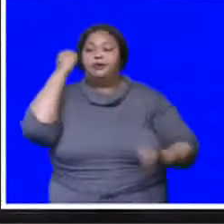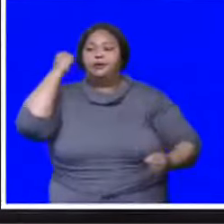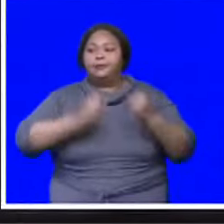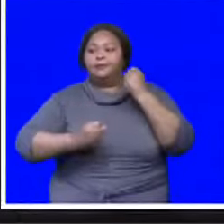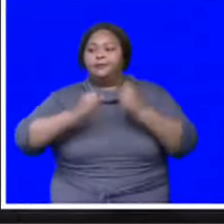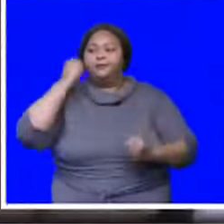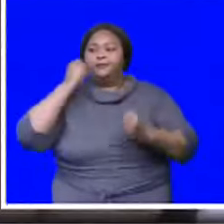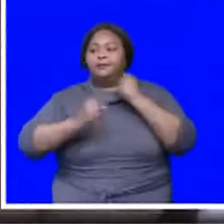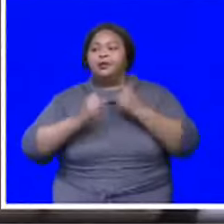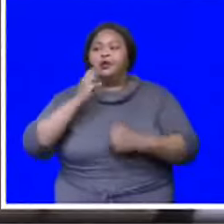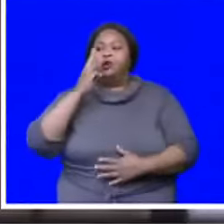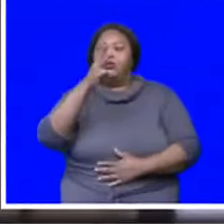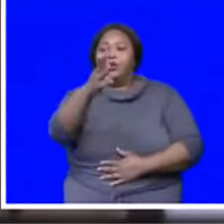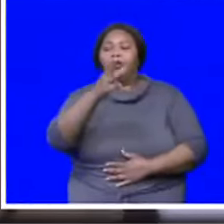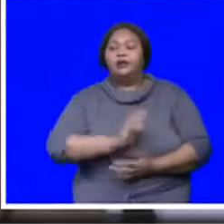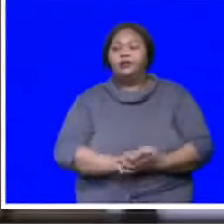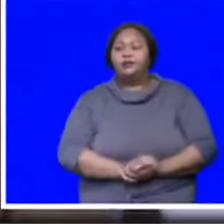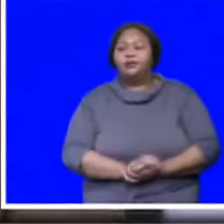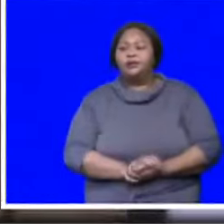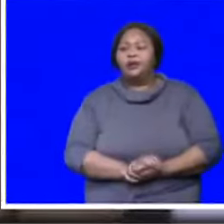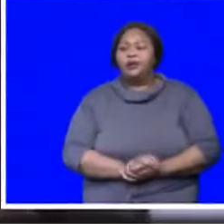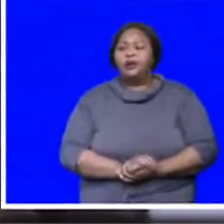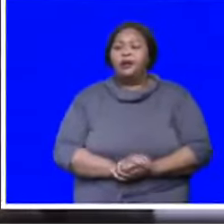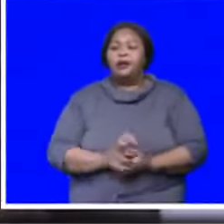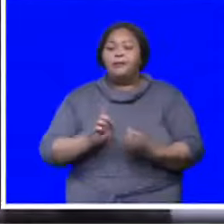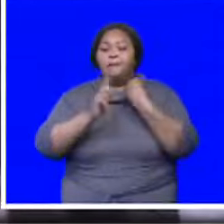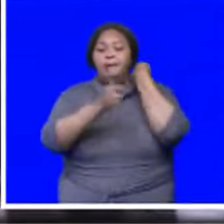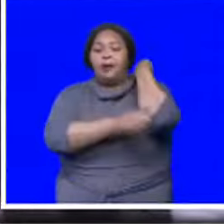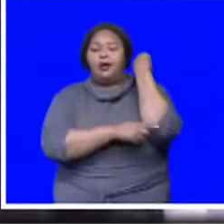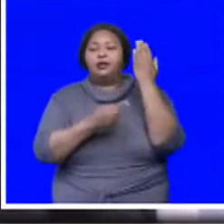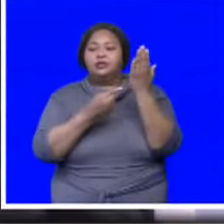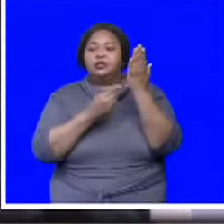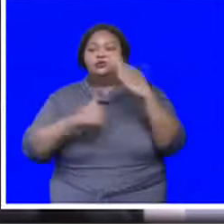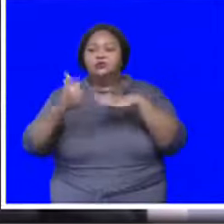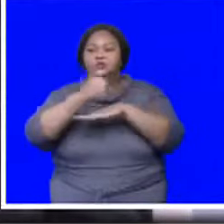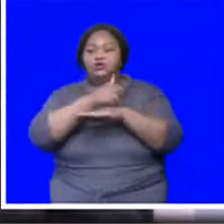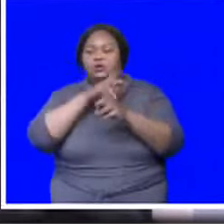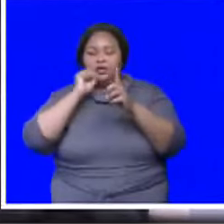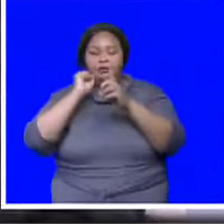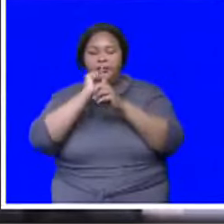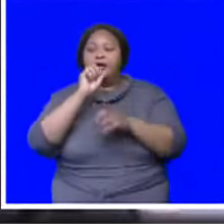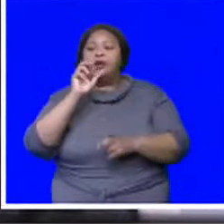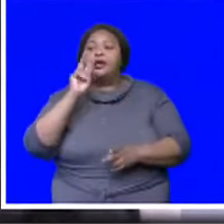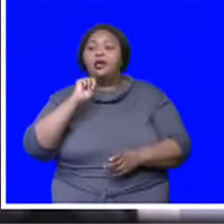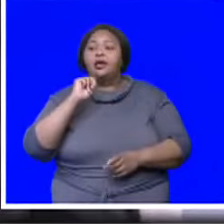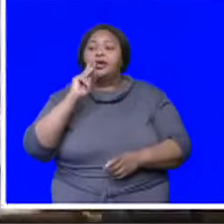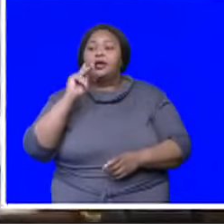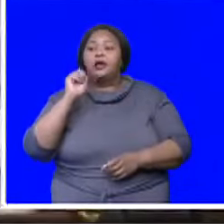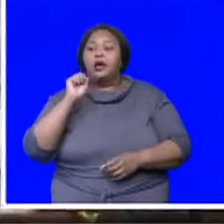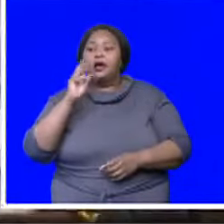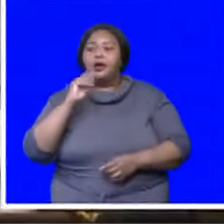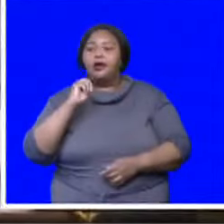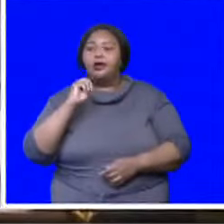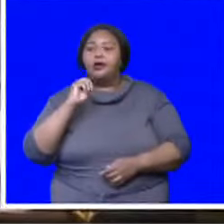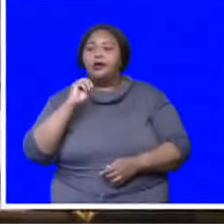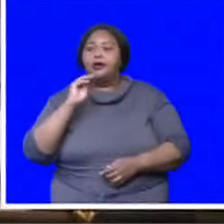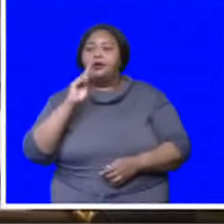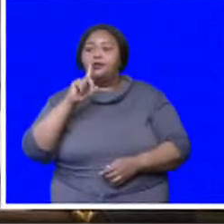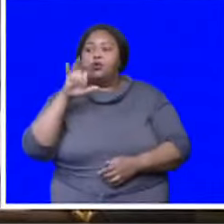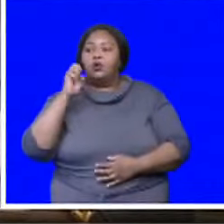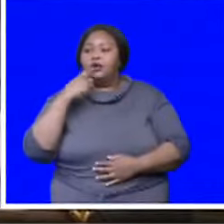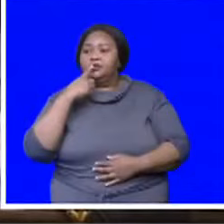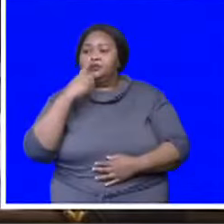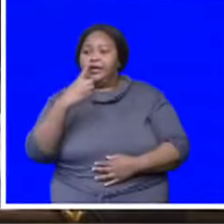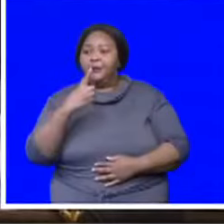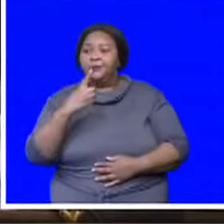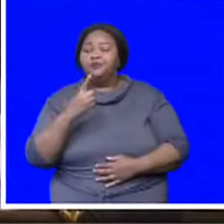the half marathon, the mayor of the town, Eswatini Nkambule, delivering his speech, says the town is very much interested in athletics